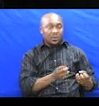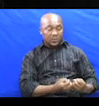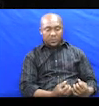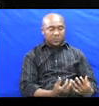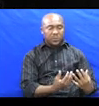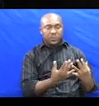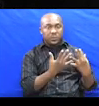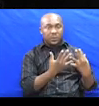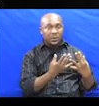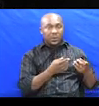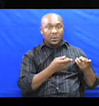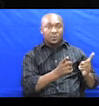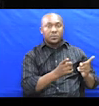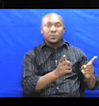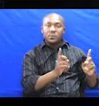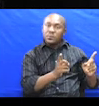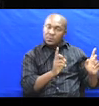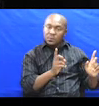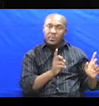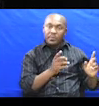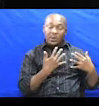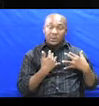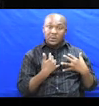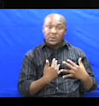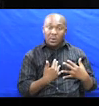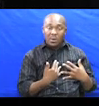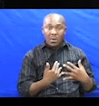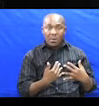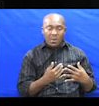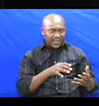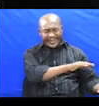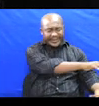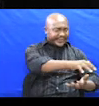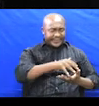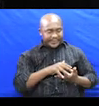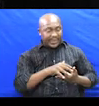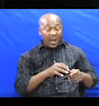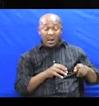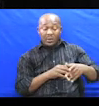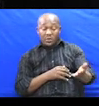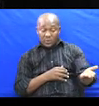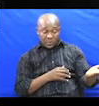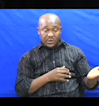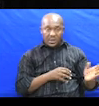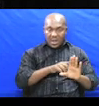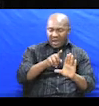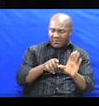in agricultural activities. By doing so, majority of